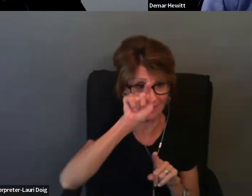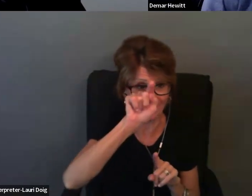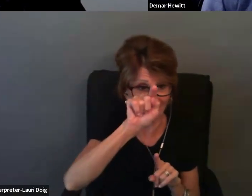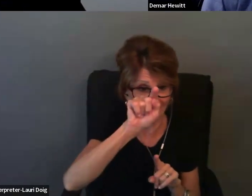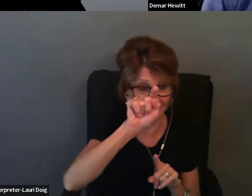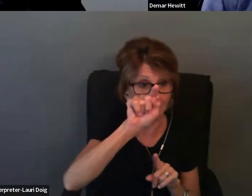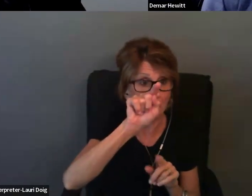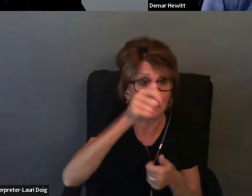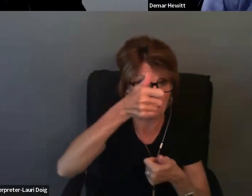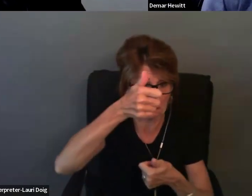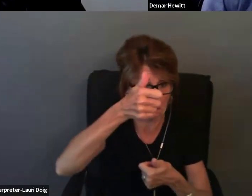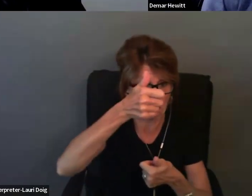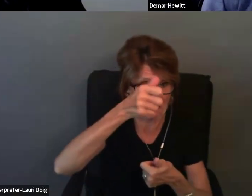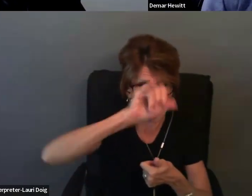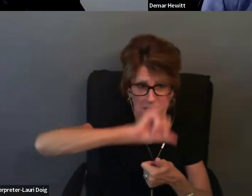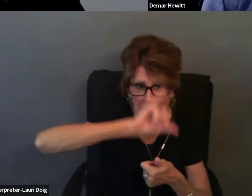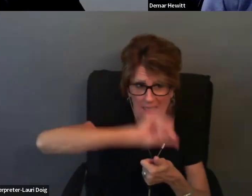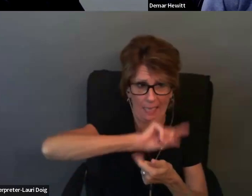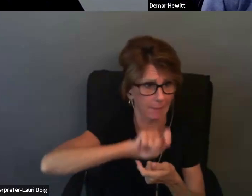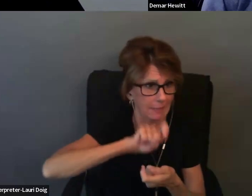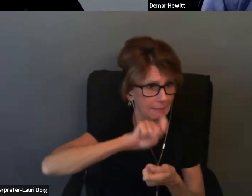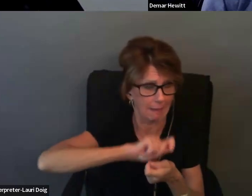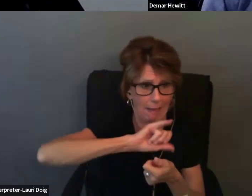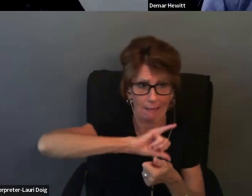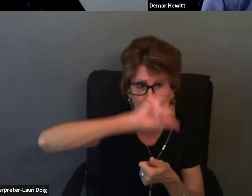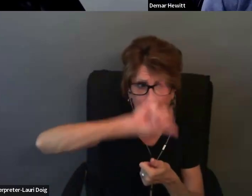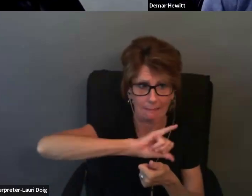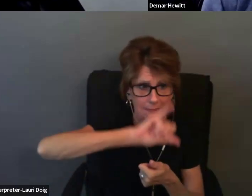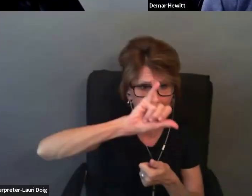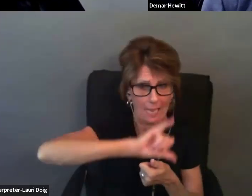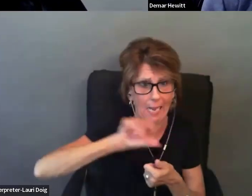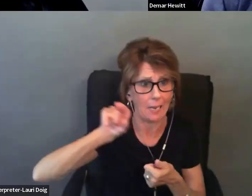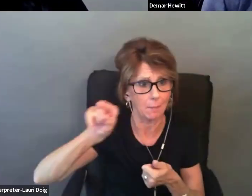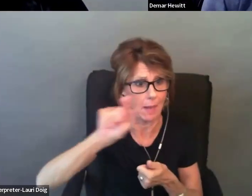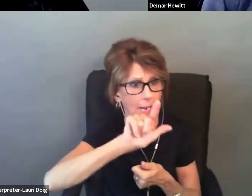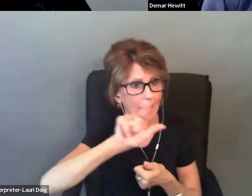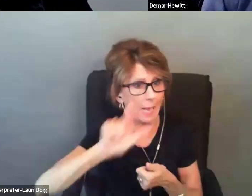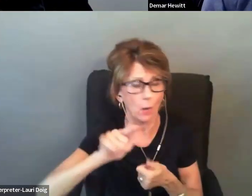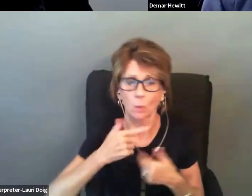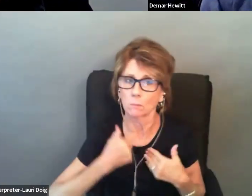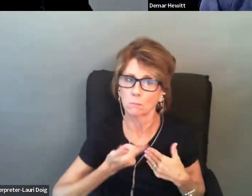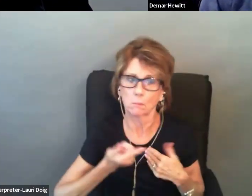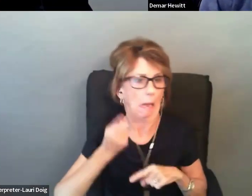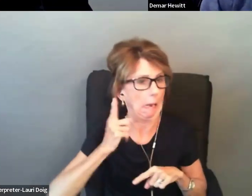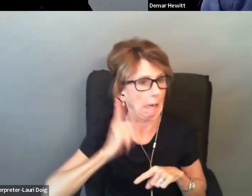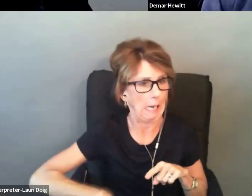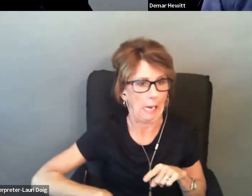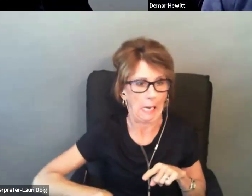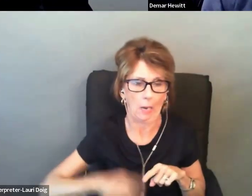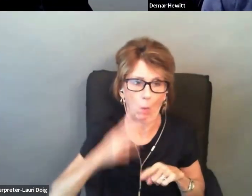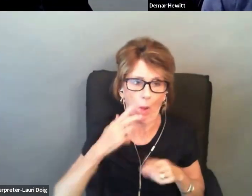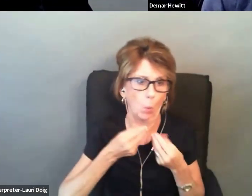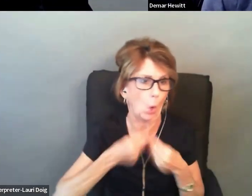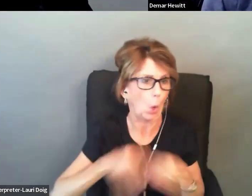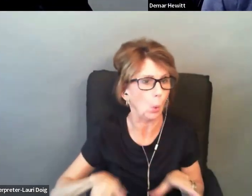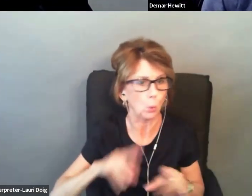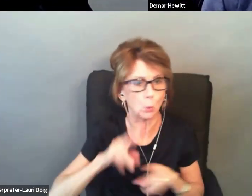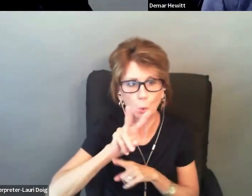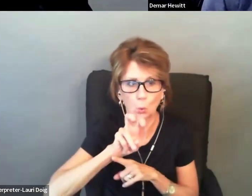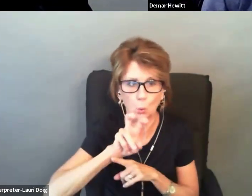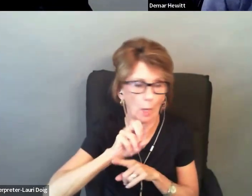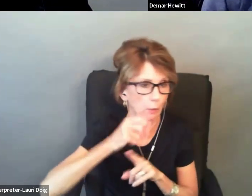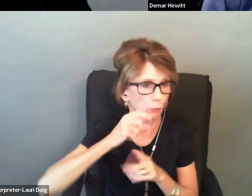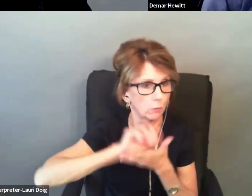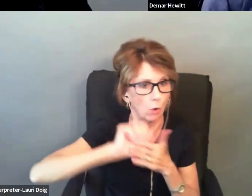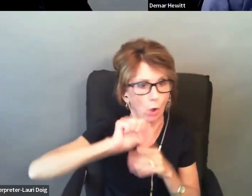same, telling you that they cannot do the transfer because they're going to lose $200 a month